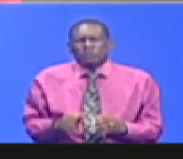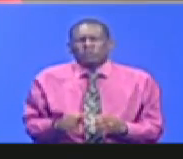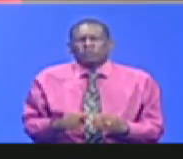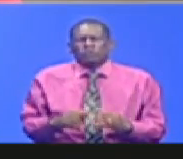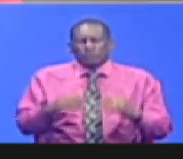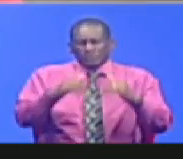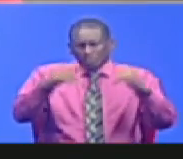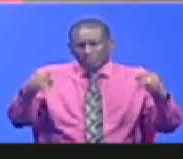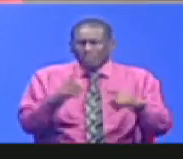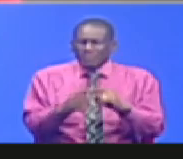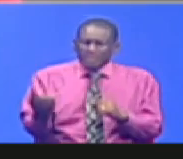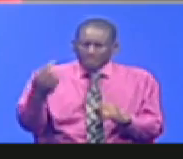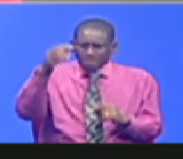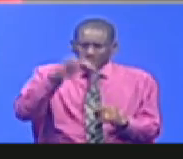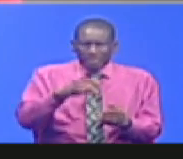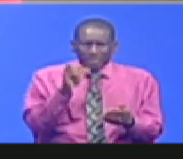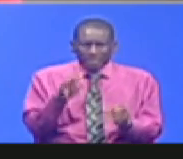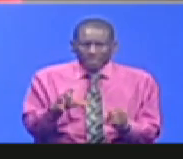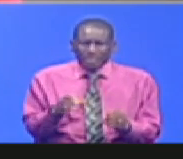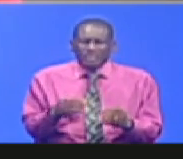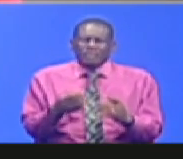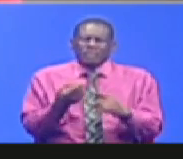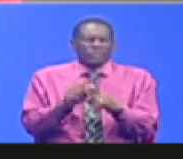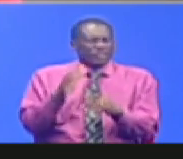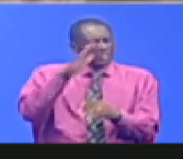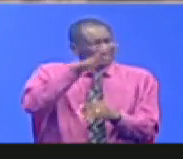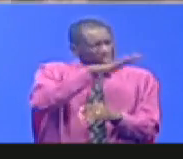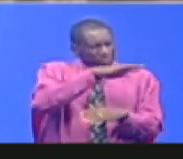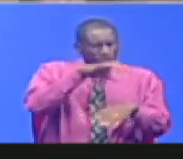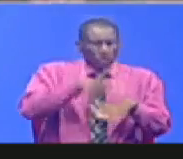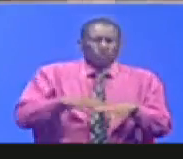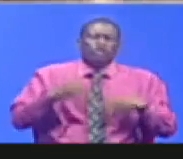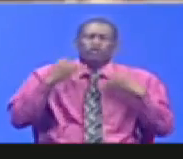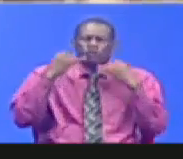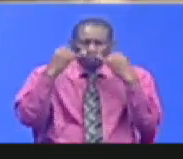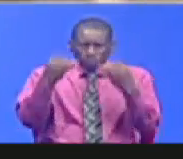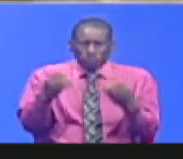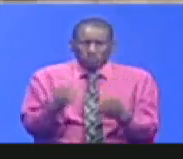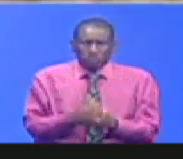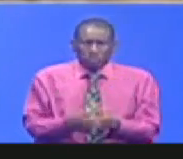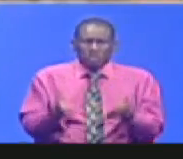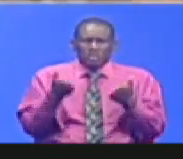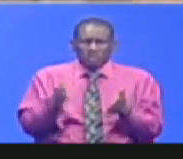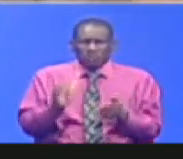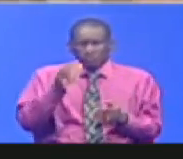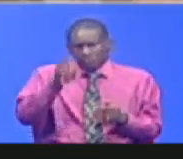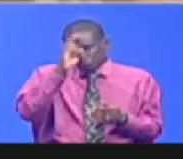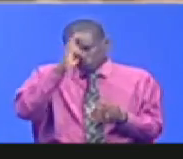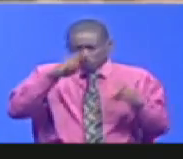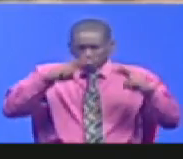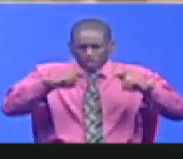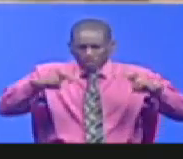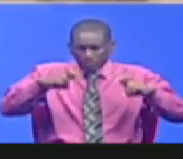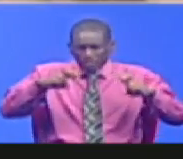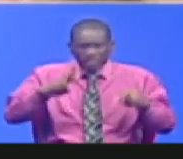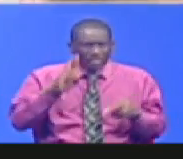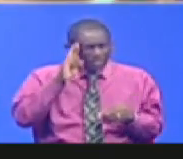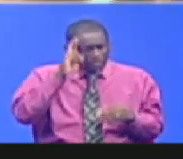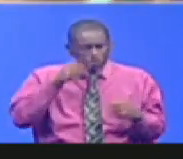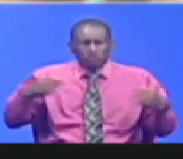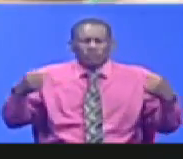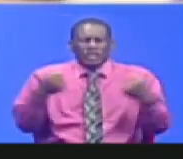hakurudi. Nilirudi kupata habari jioni. She's now called upon the police to investigate the cause of the